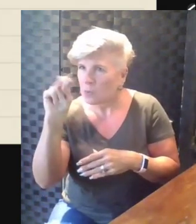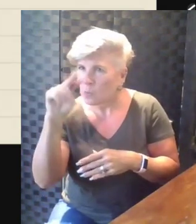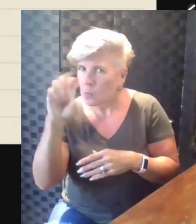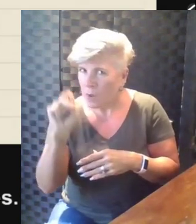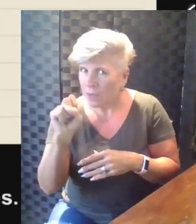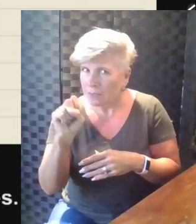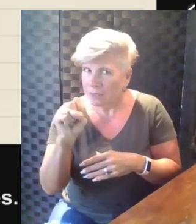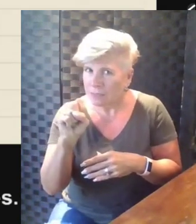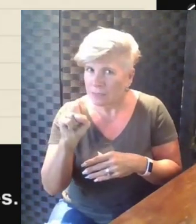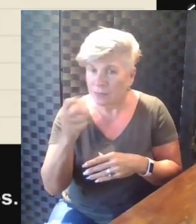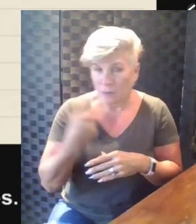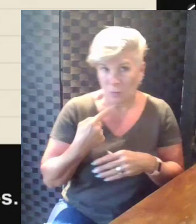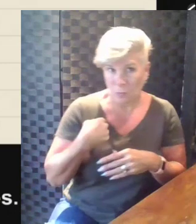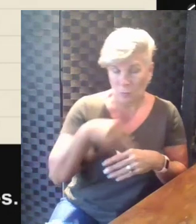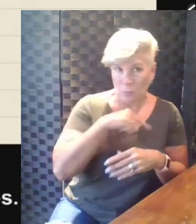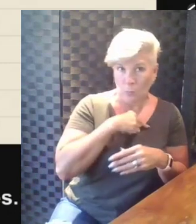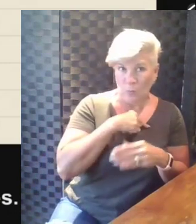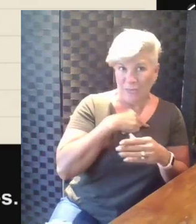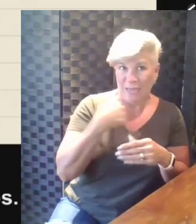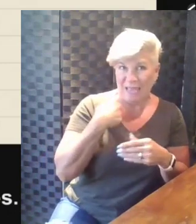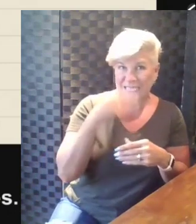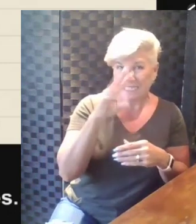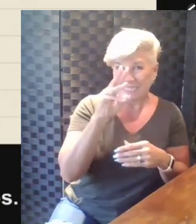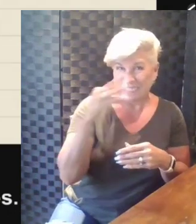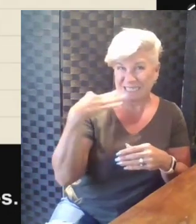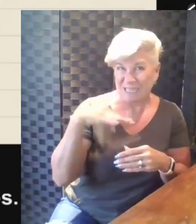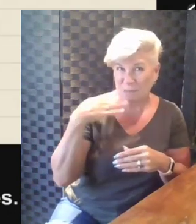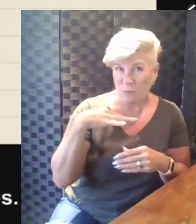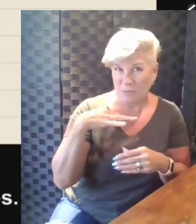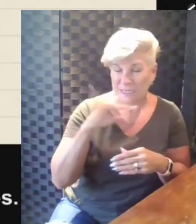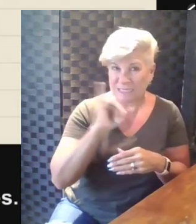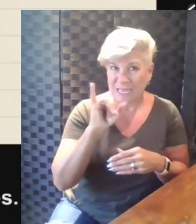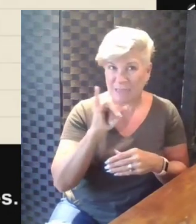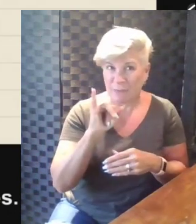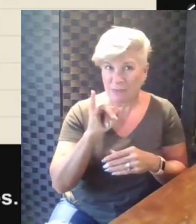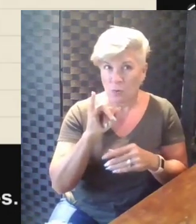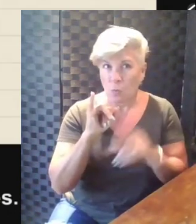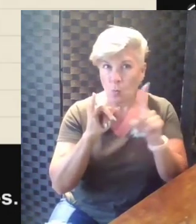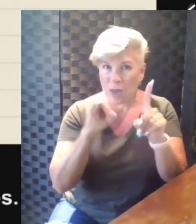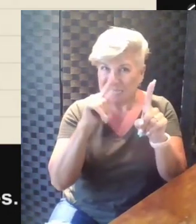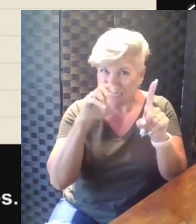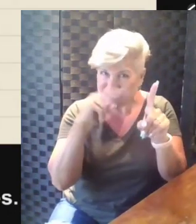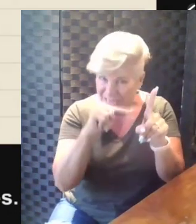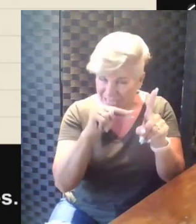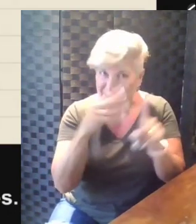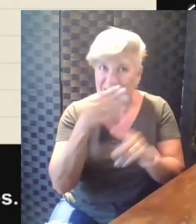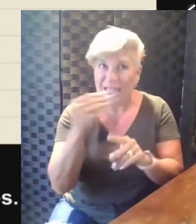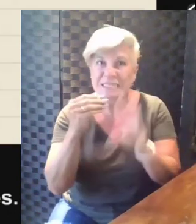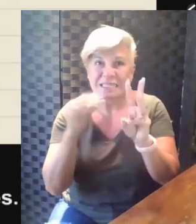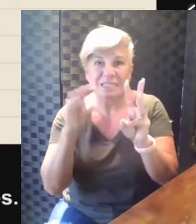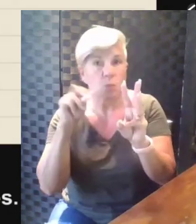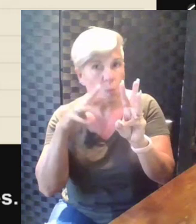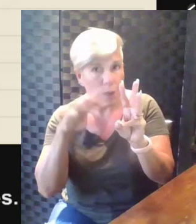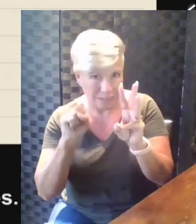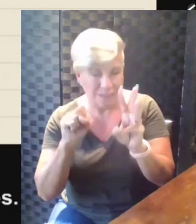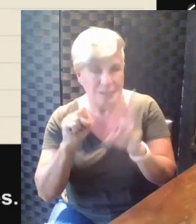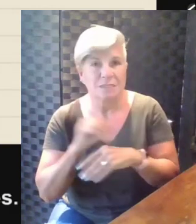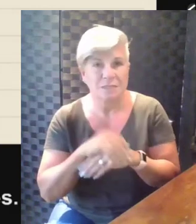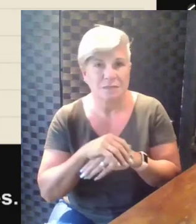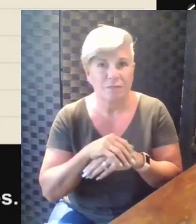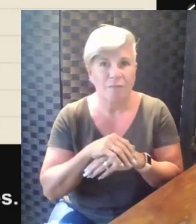ones. We scored 16 points, which is the same as 1 10 and 6